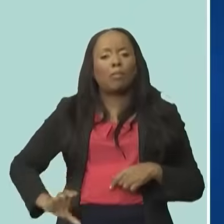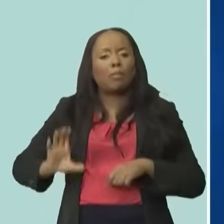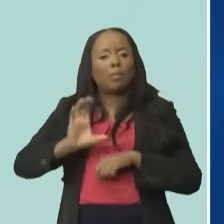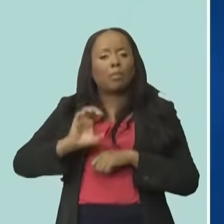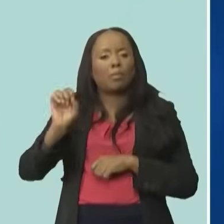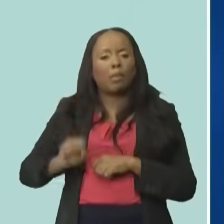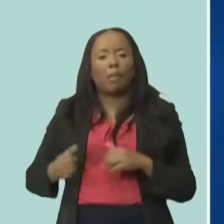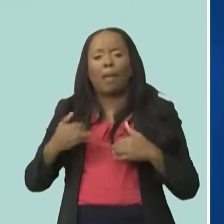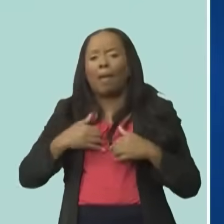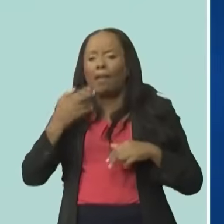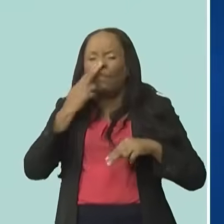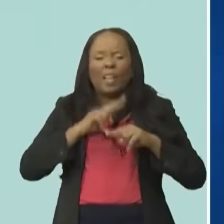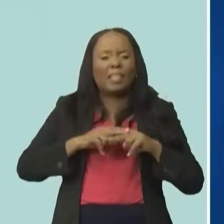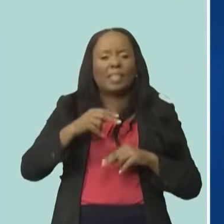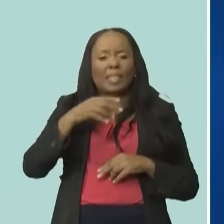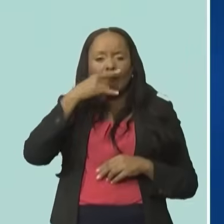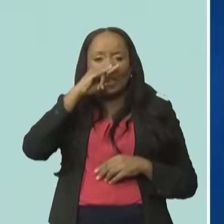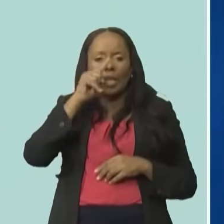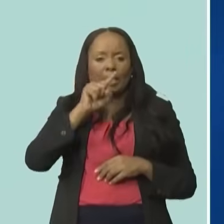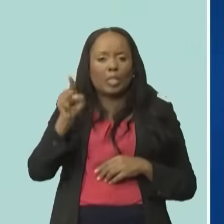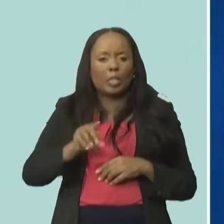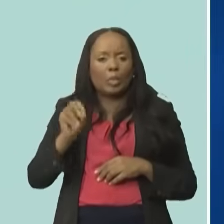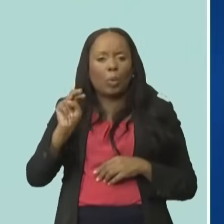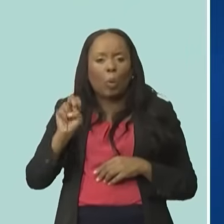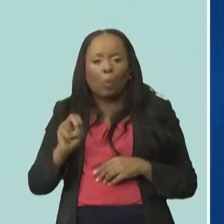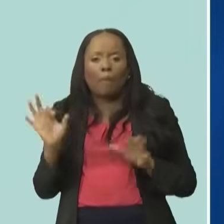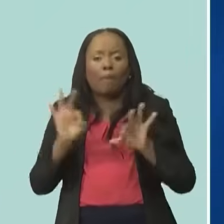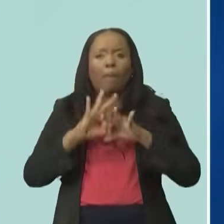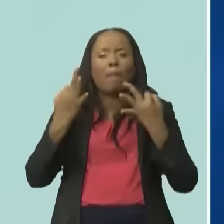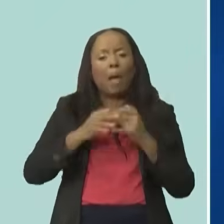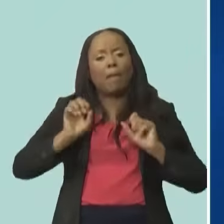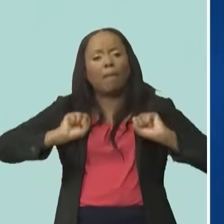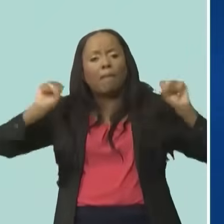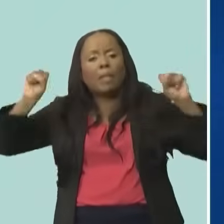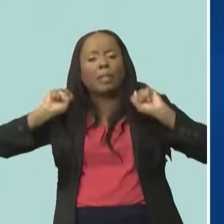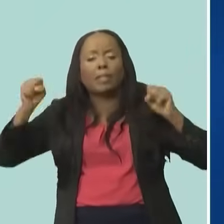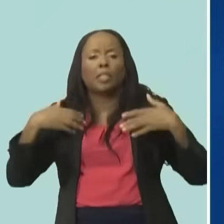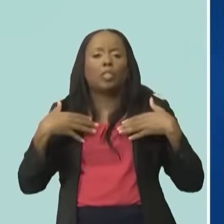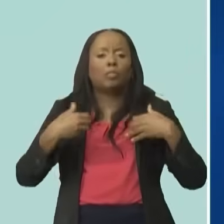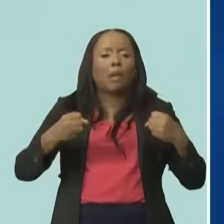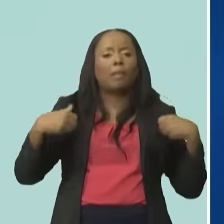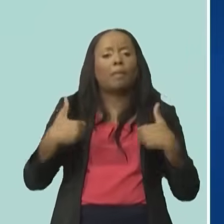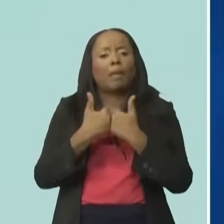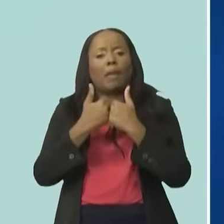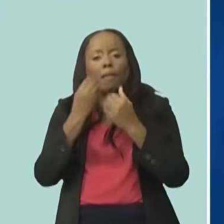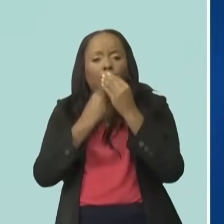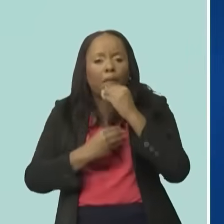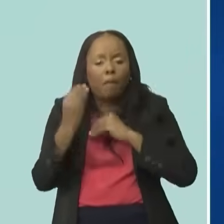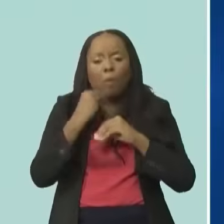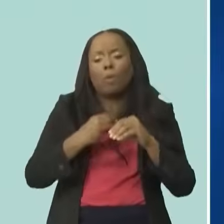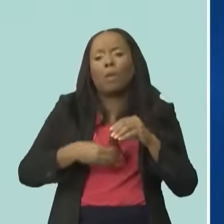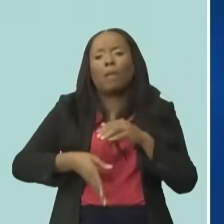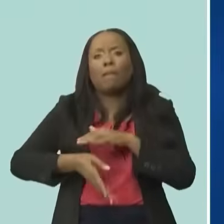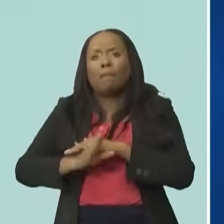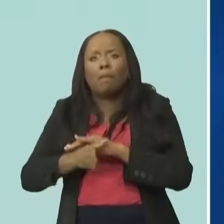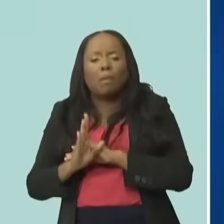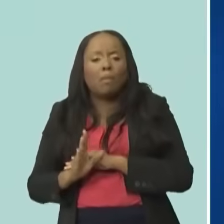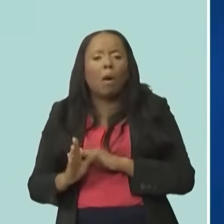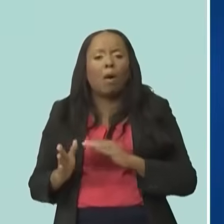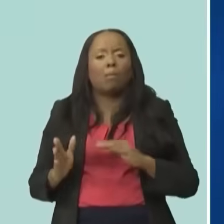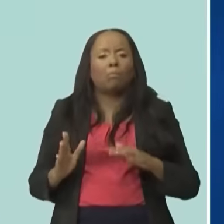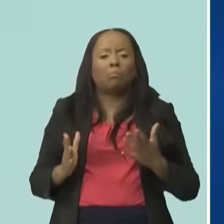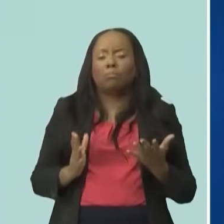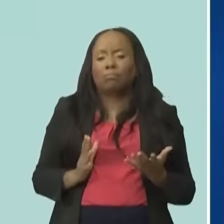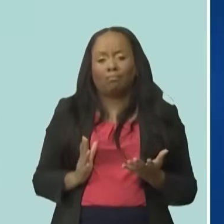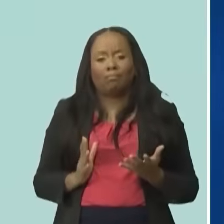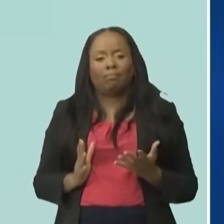fitness and strength challenges, food and refreshments, and friendly football competitions at the Dover playing field. Organizers